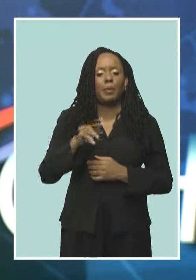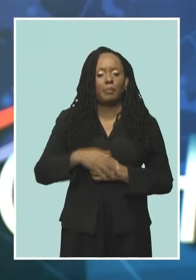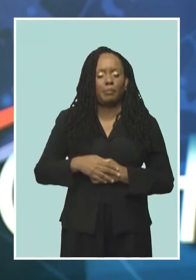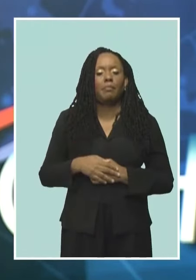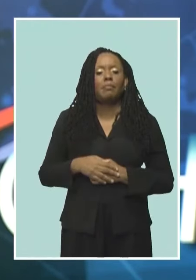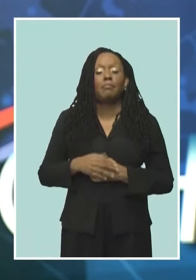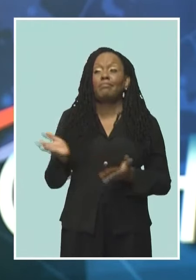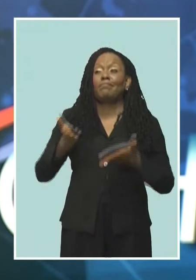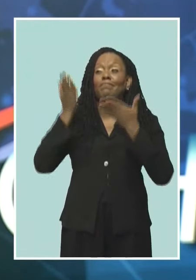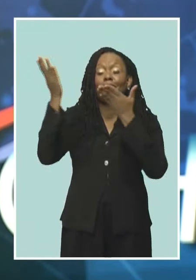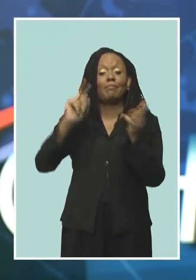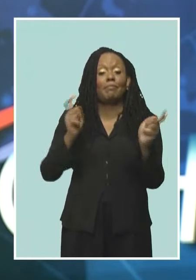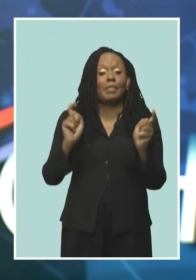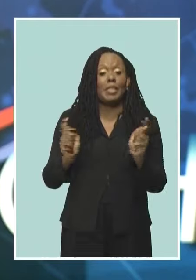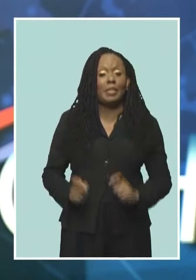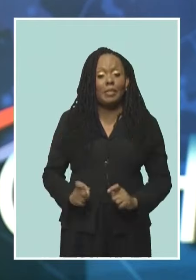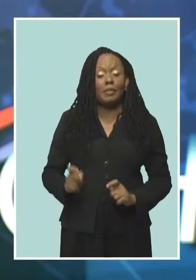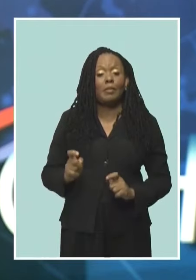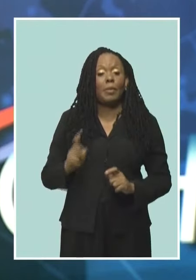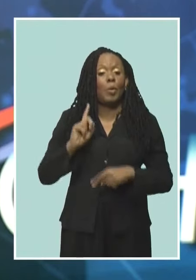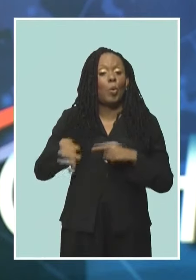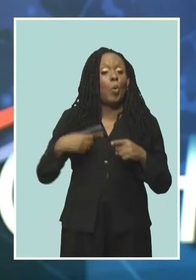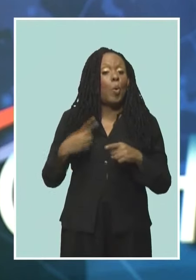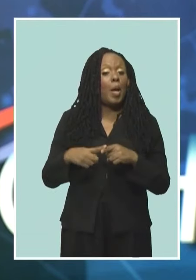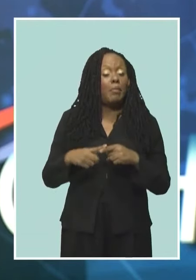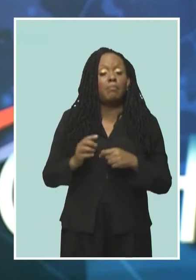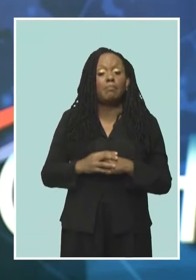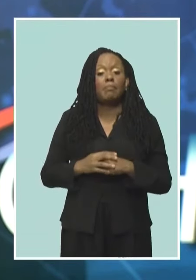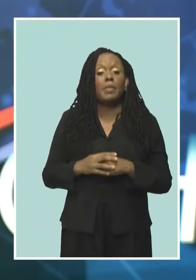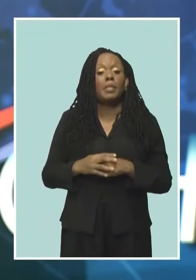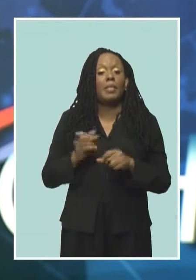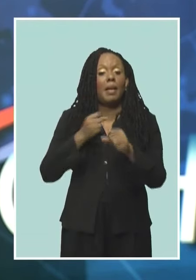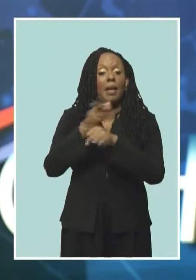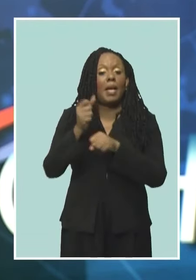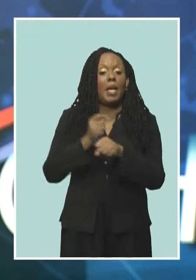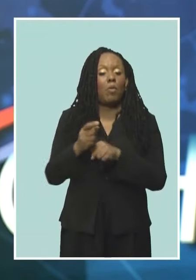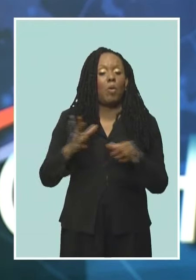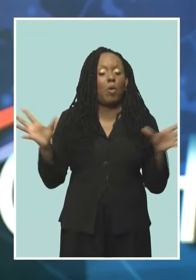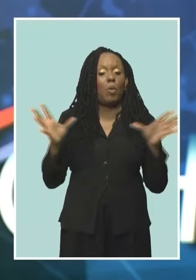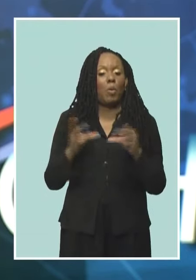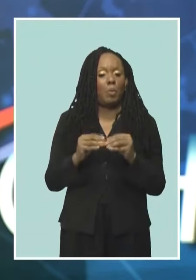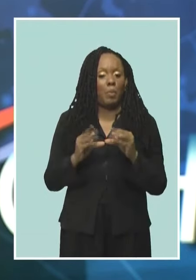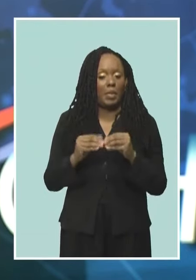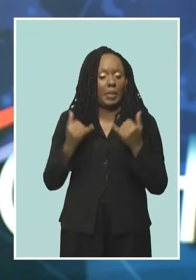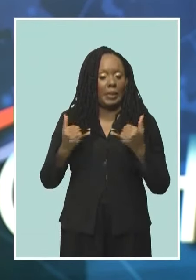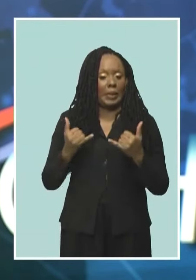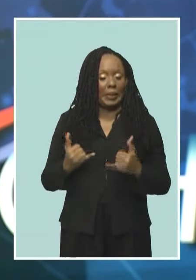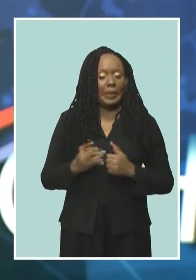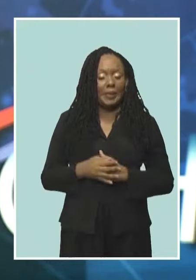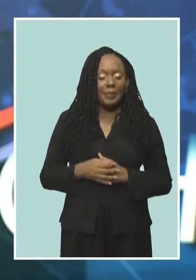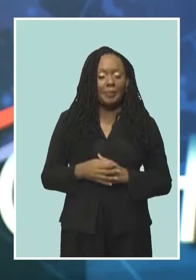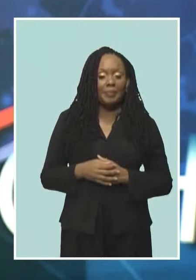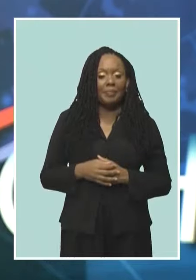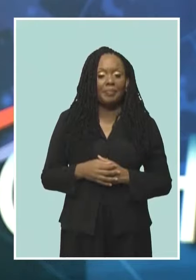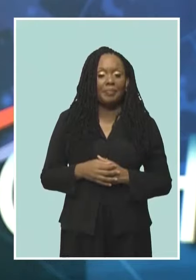in his address at the annual general meeting of the Intimate Hotels of Barbados at the Island Inn Hotel. Trevor Thorpe